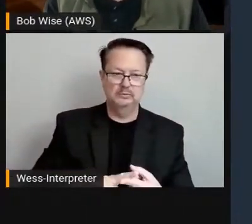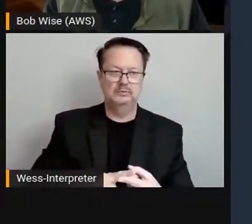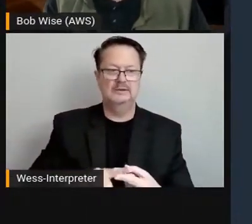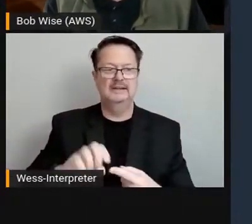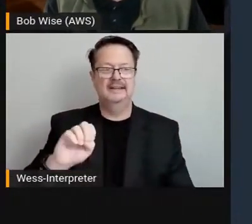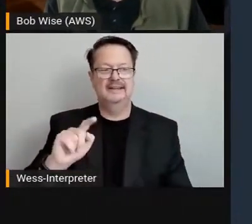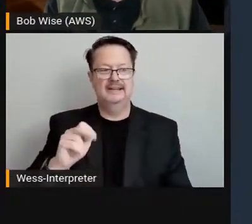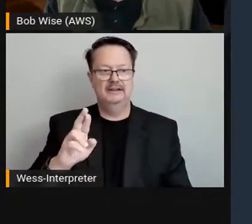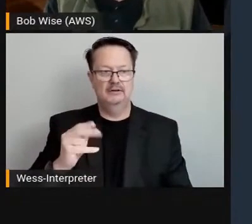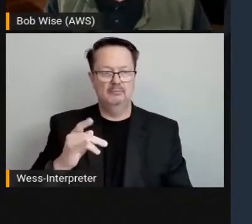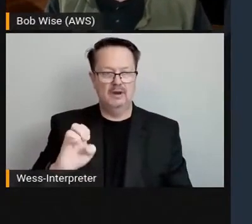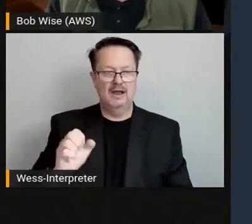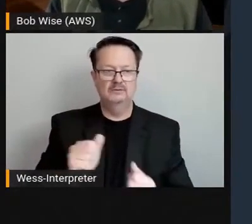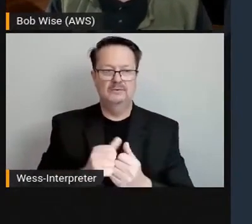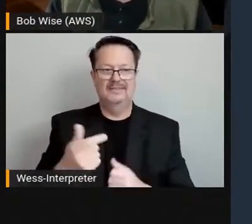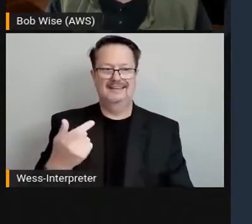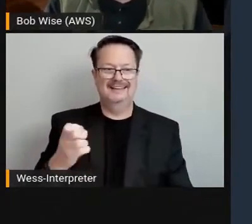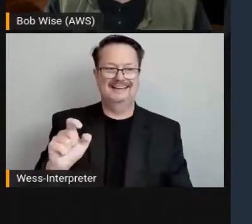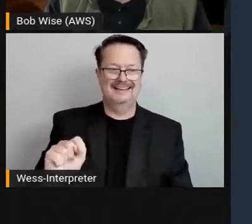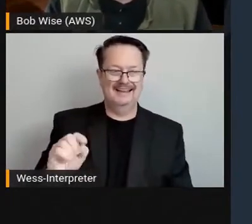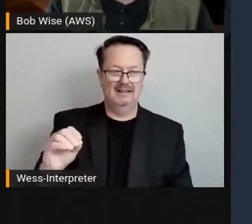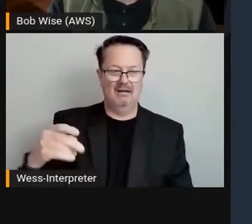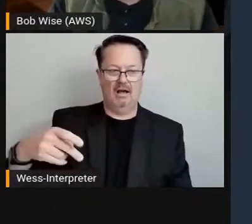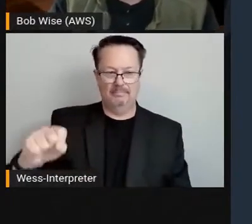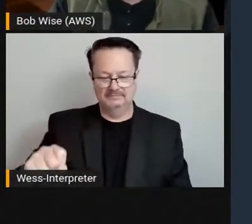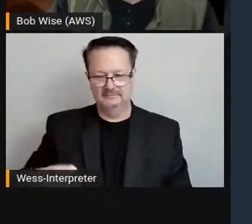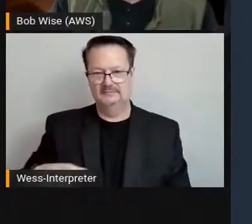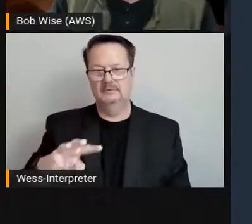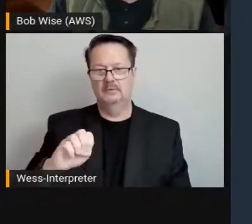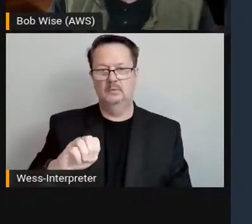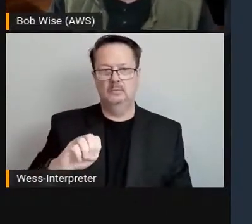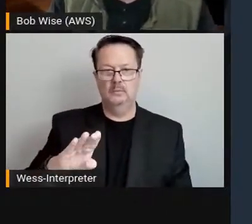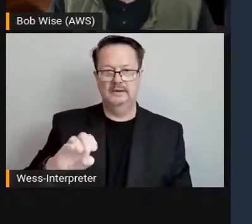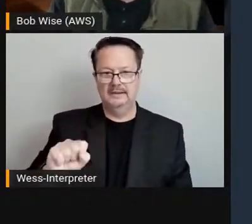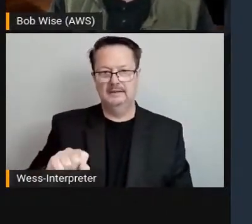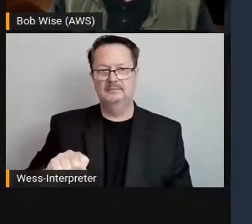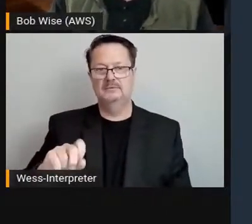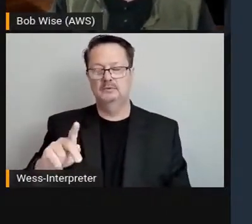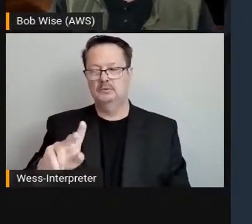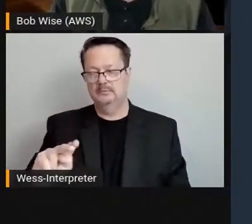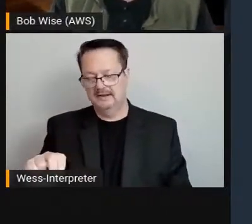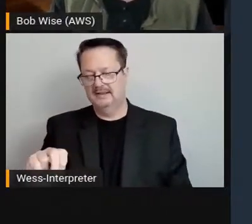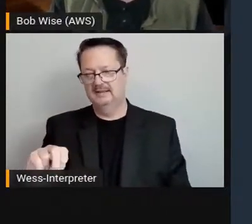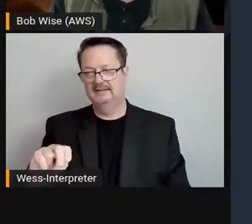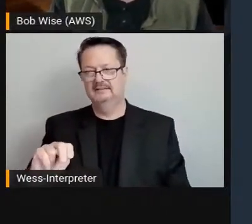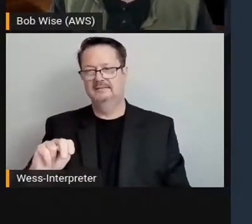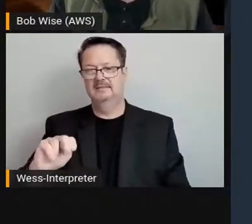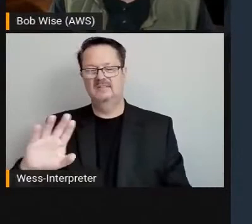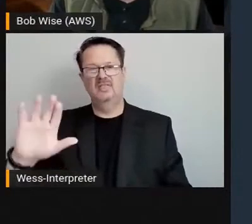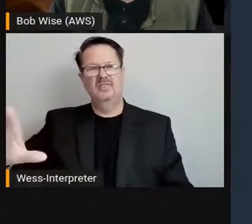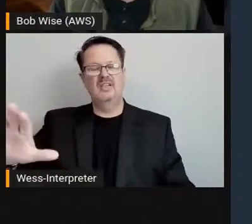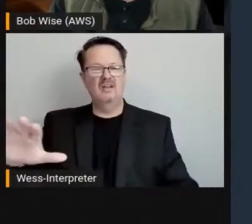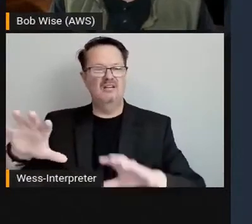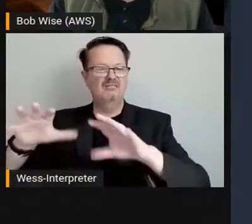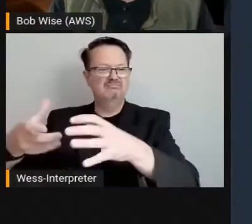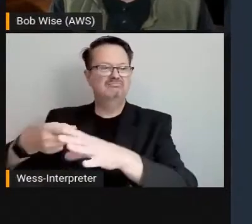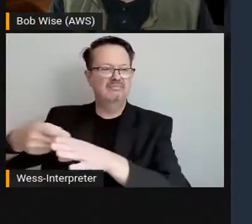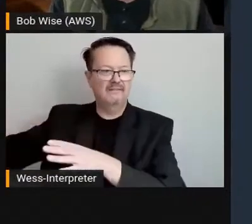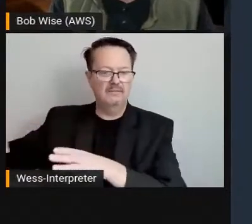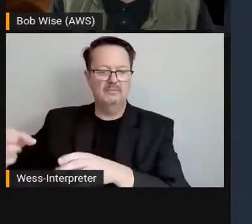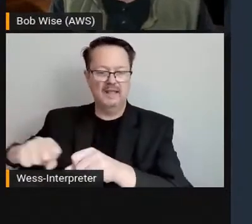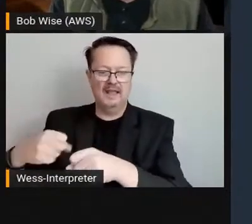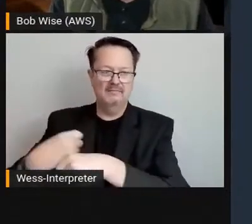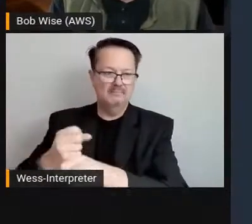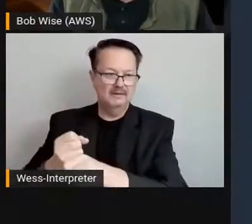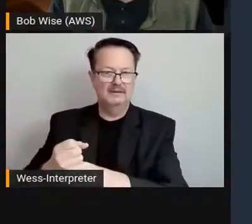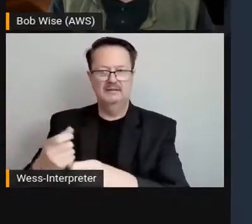agility with GitOps. The Weave Kubernetes platform enables teams to design and operate Kubernetes platforms at scale.